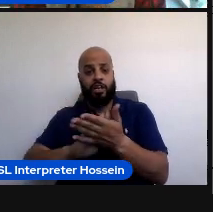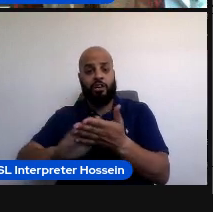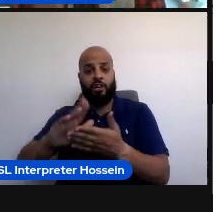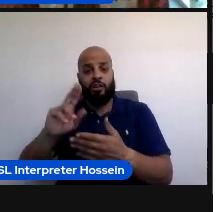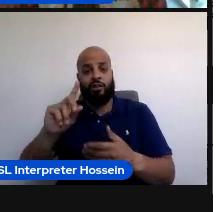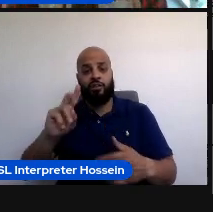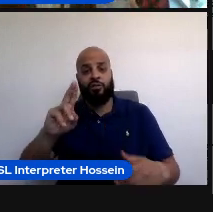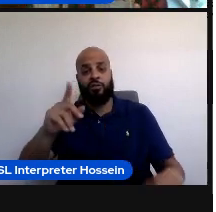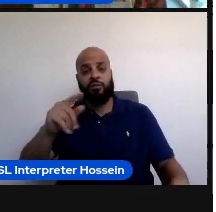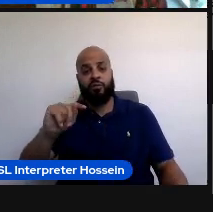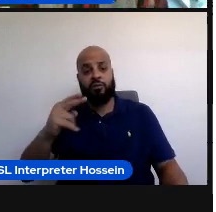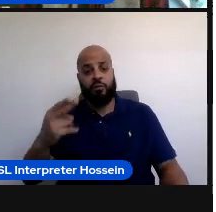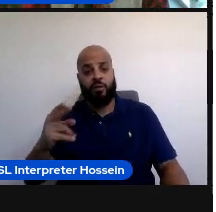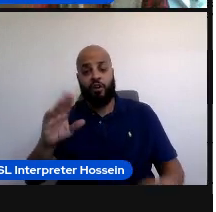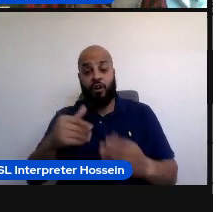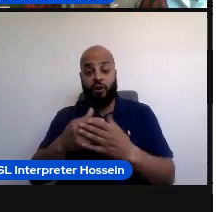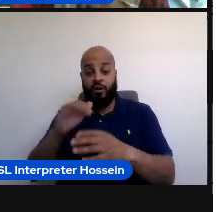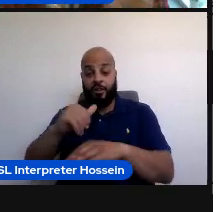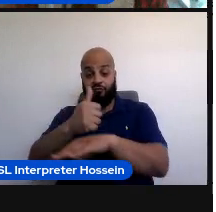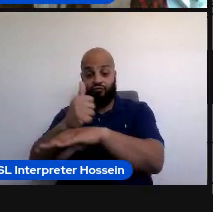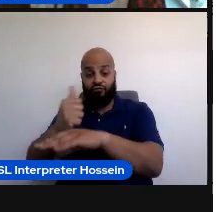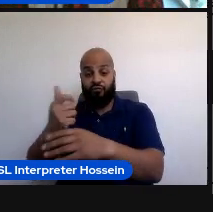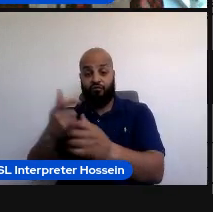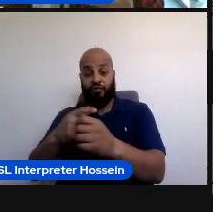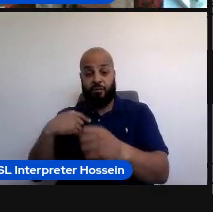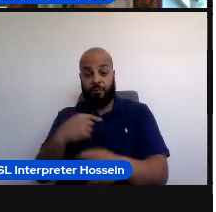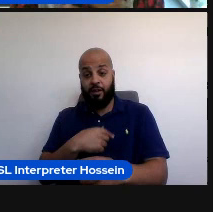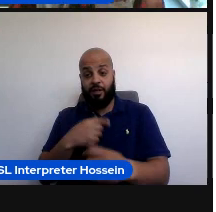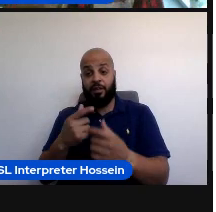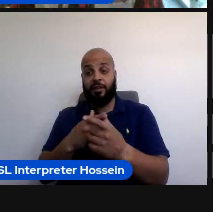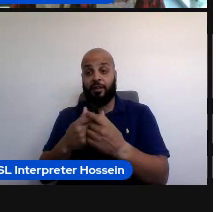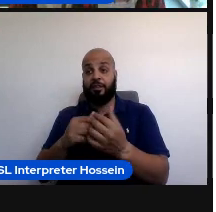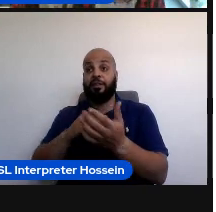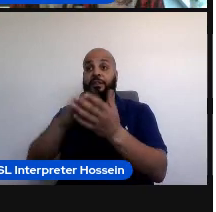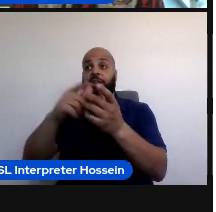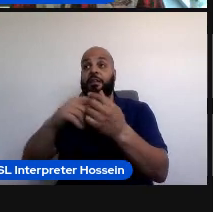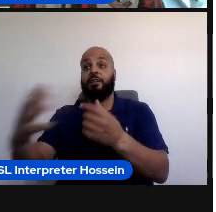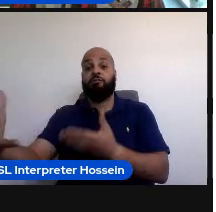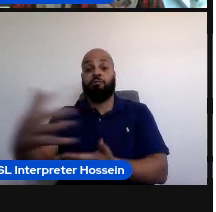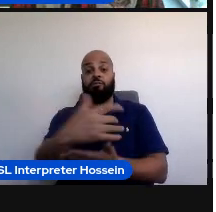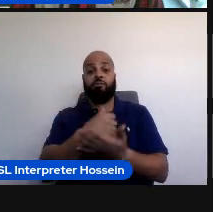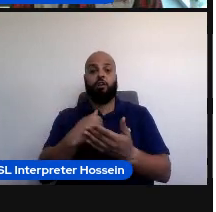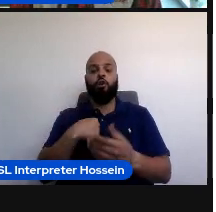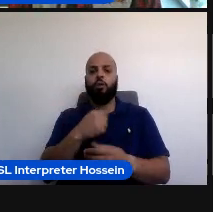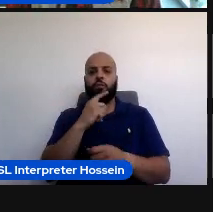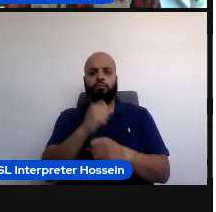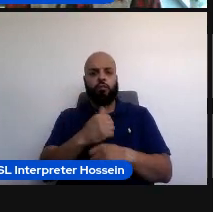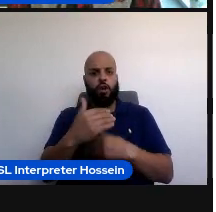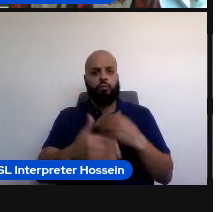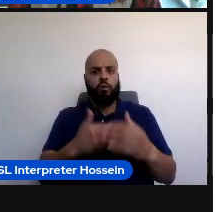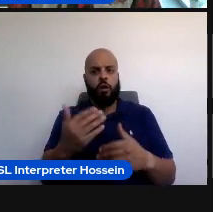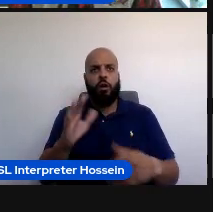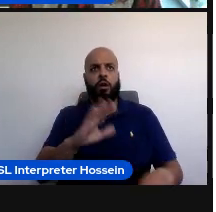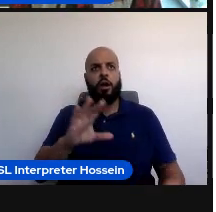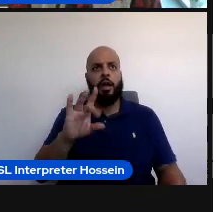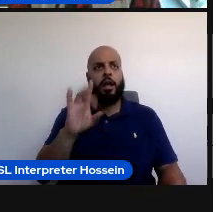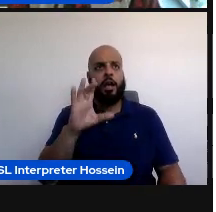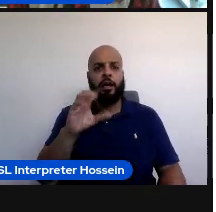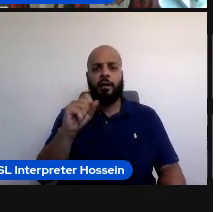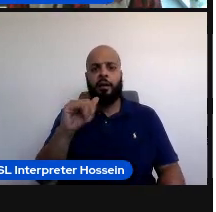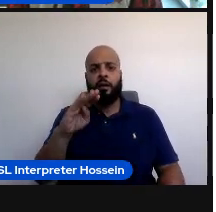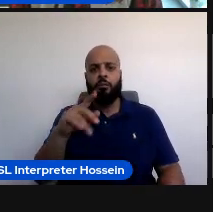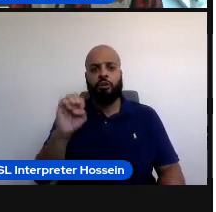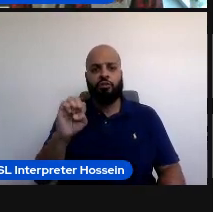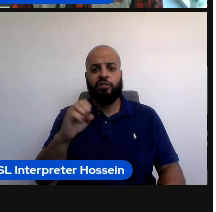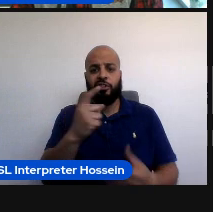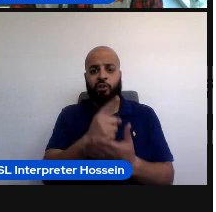that was set up by us. So all the samples came to us and went back out. We actually processed about 800 samples per week with a team of about 4